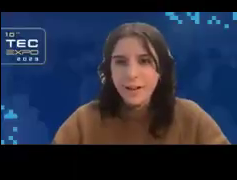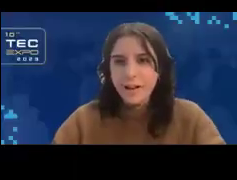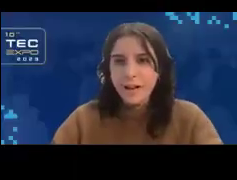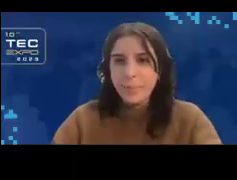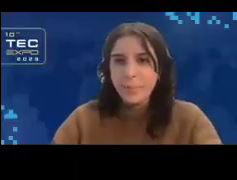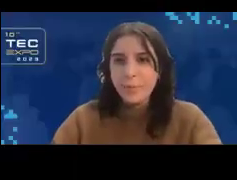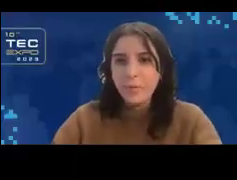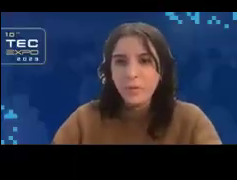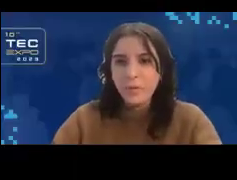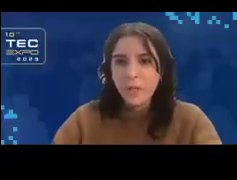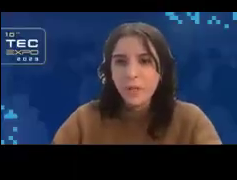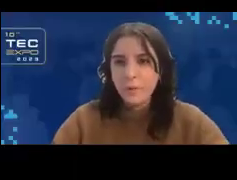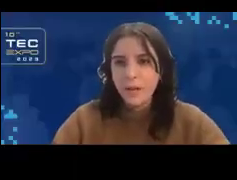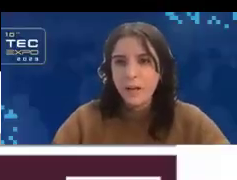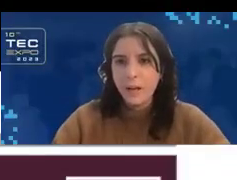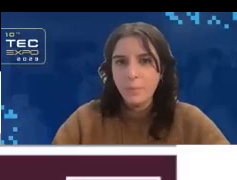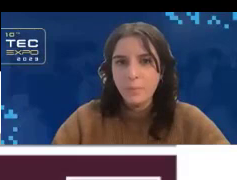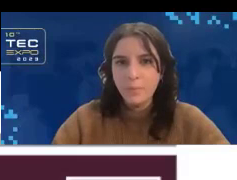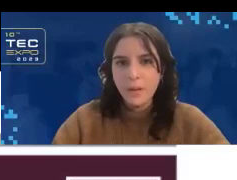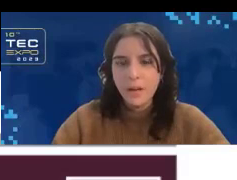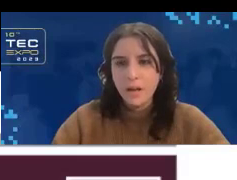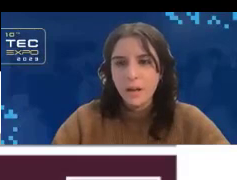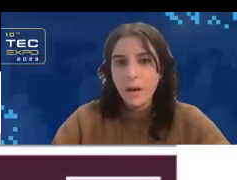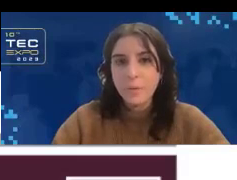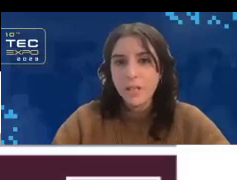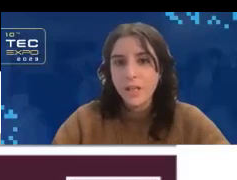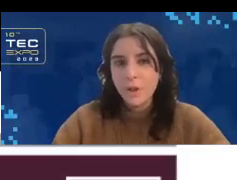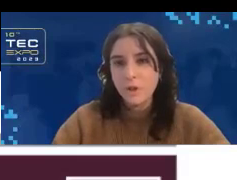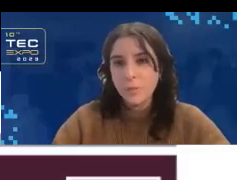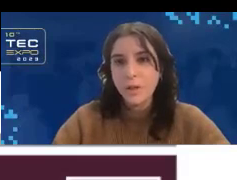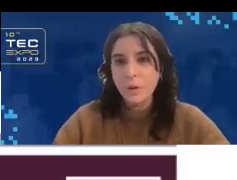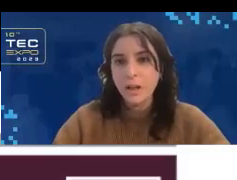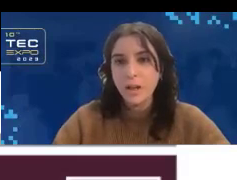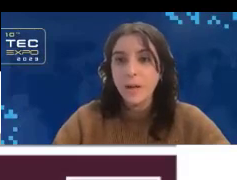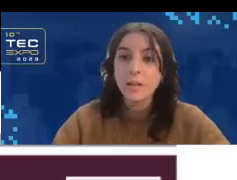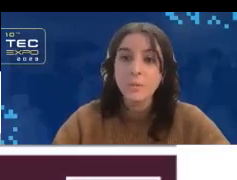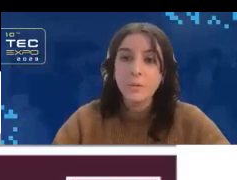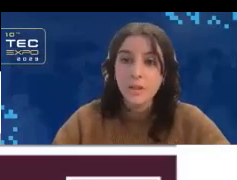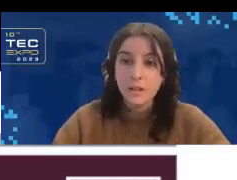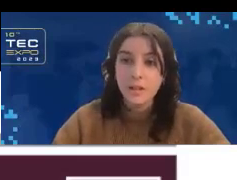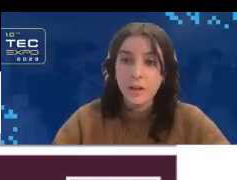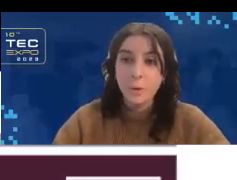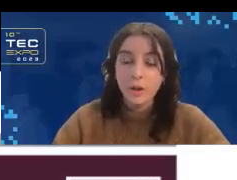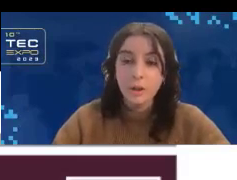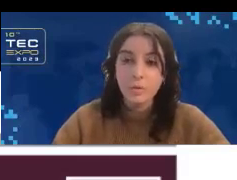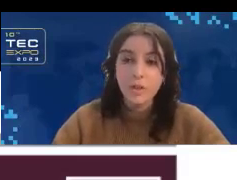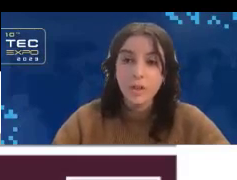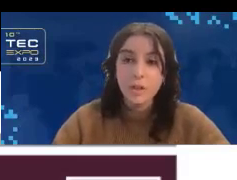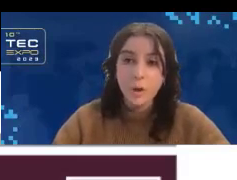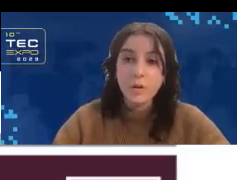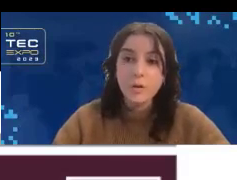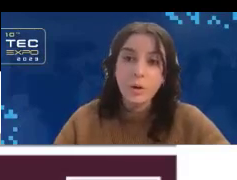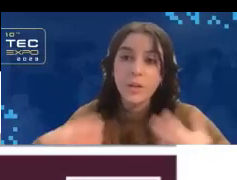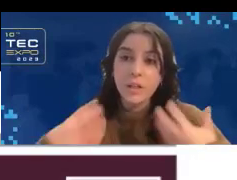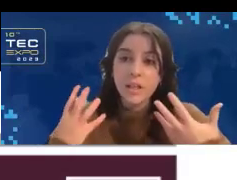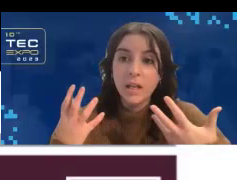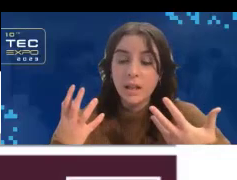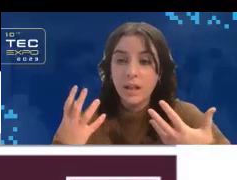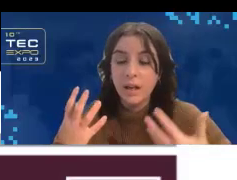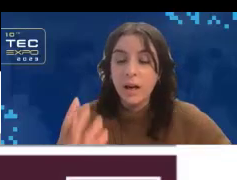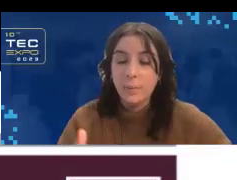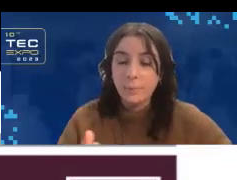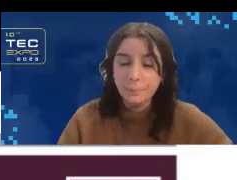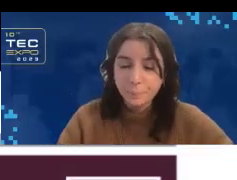you. So I'll finish up our presentation just by talking about some of the design work that we've done as well. So